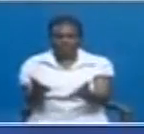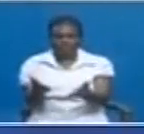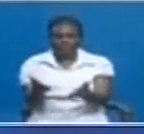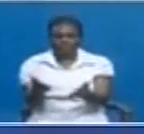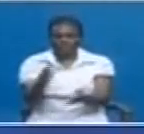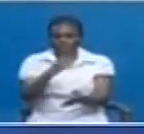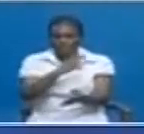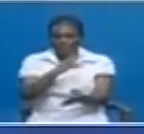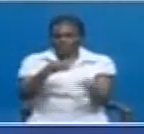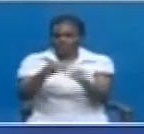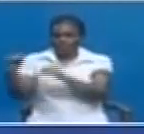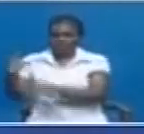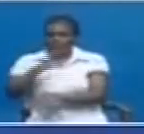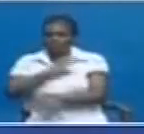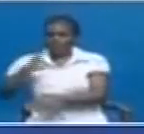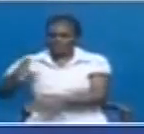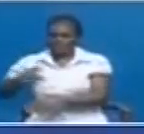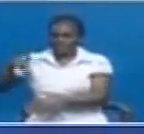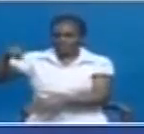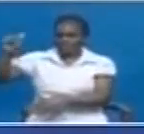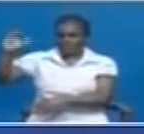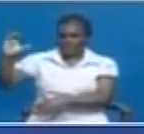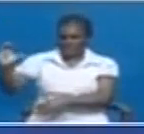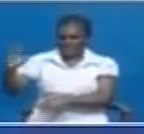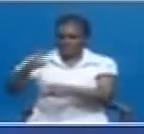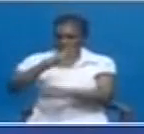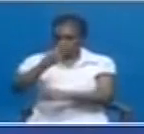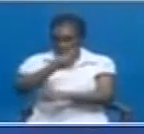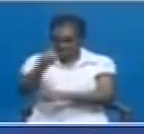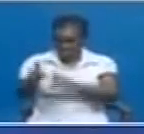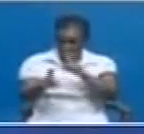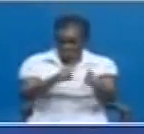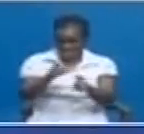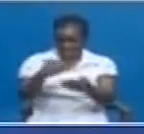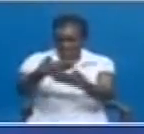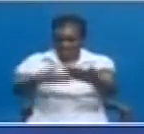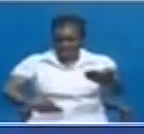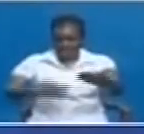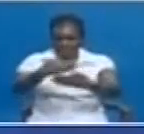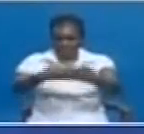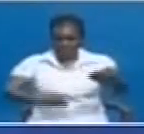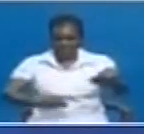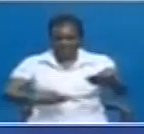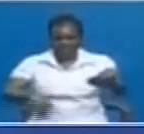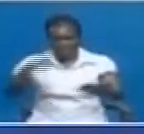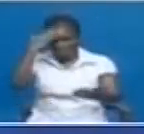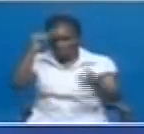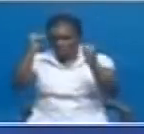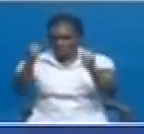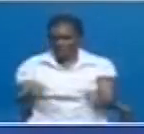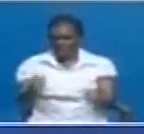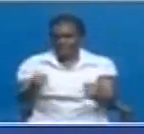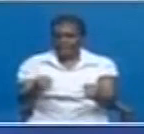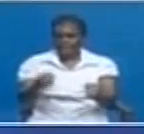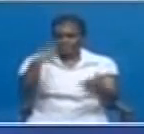the committee, Parliamentary Accounts Committee, and we will scrutinize penny by penny. We know how difficult the